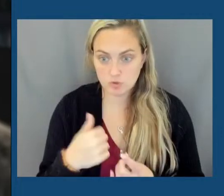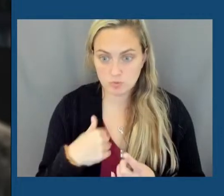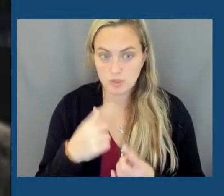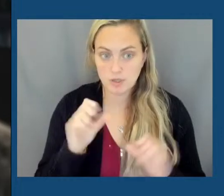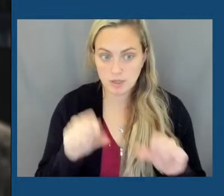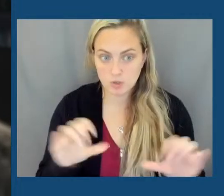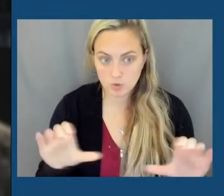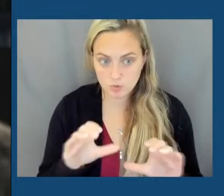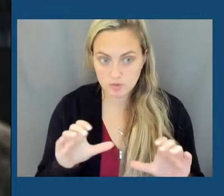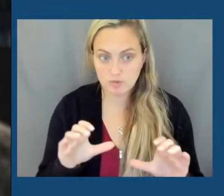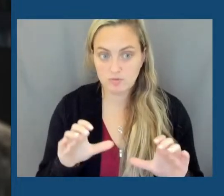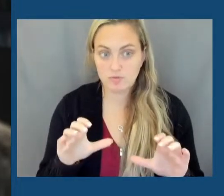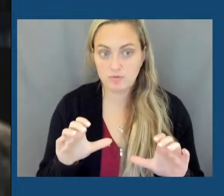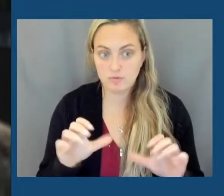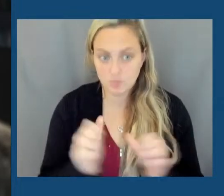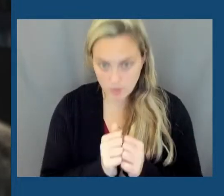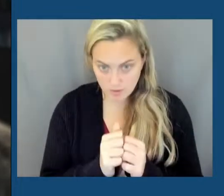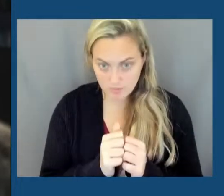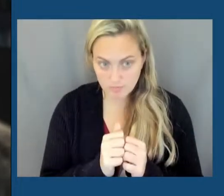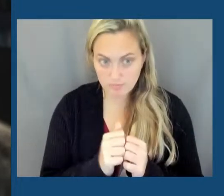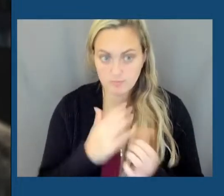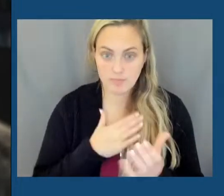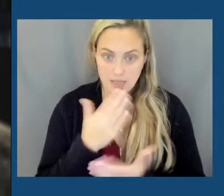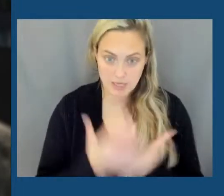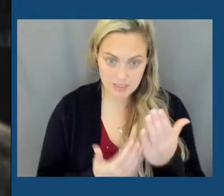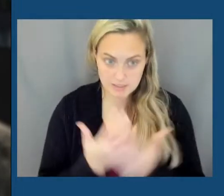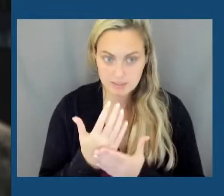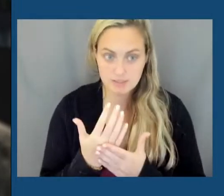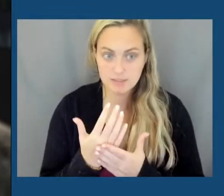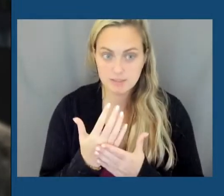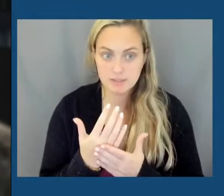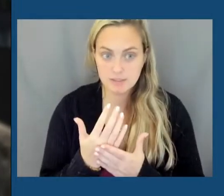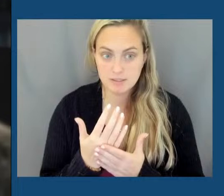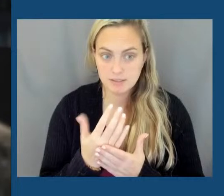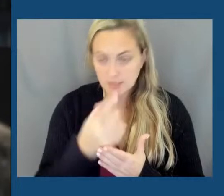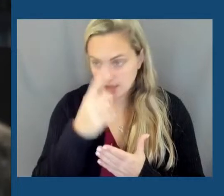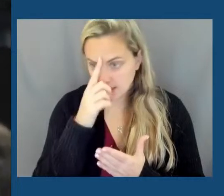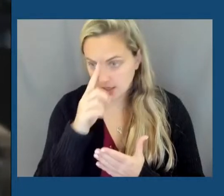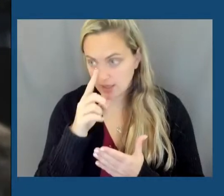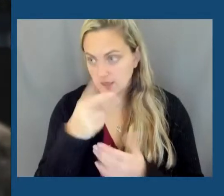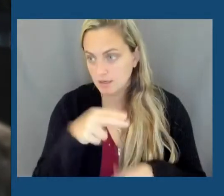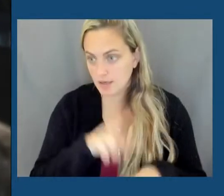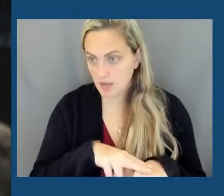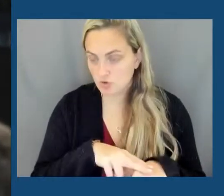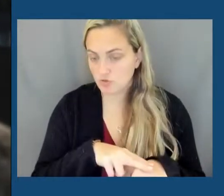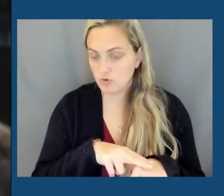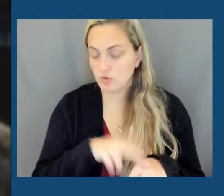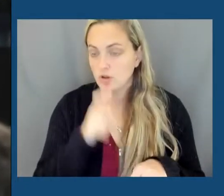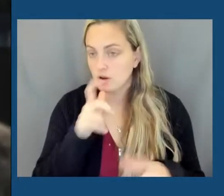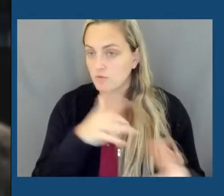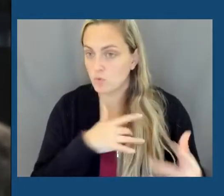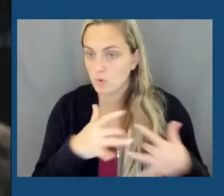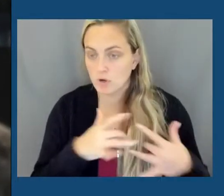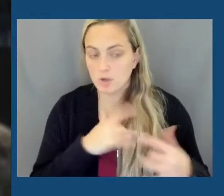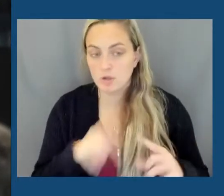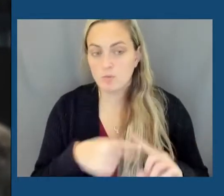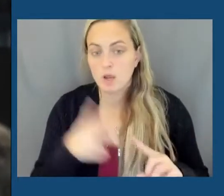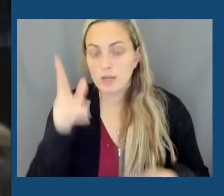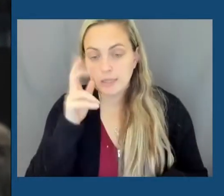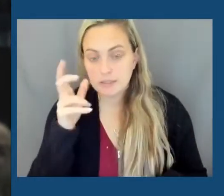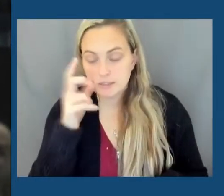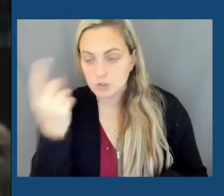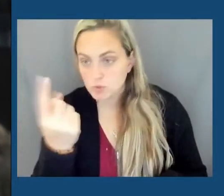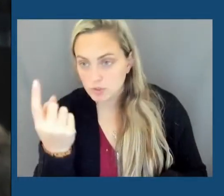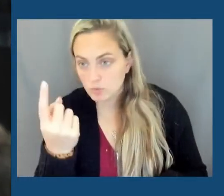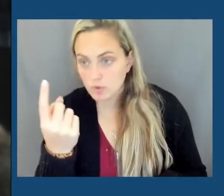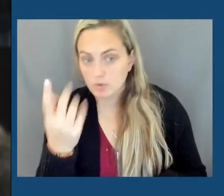stuff with my hands and just think and be natural and not have to worry about listening to someone, because